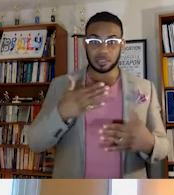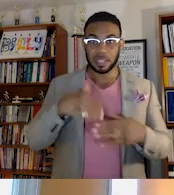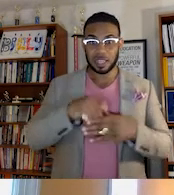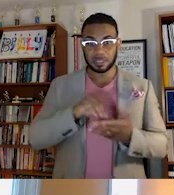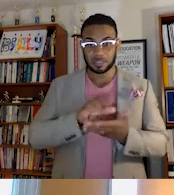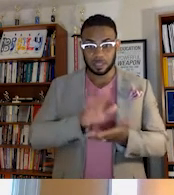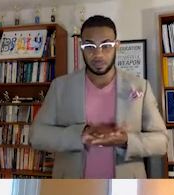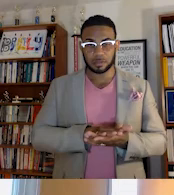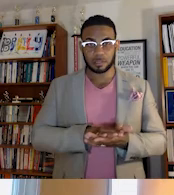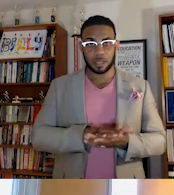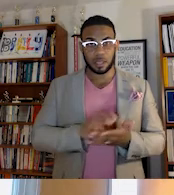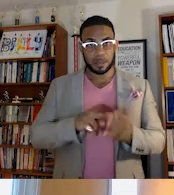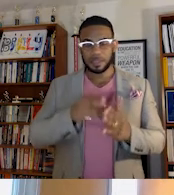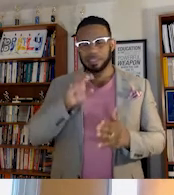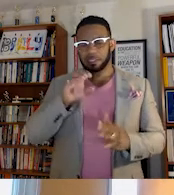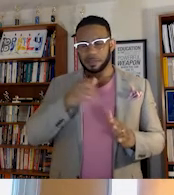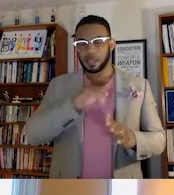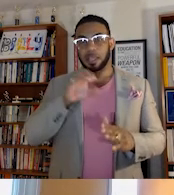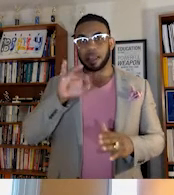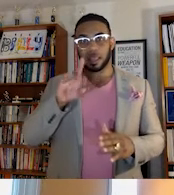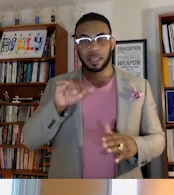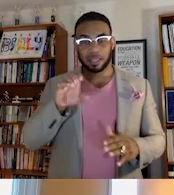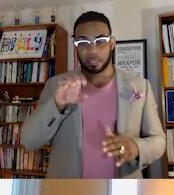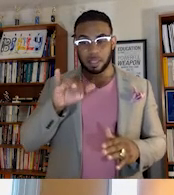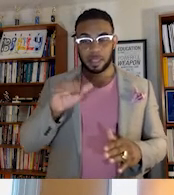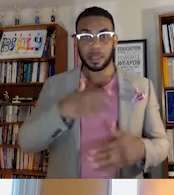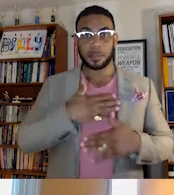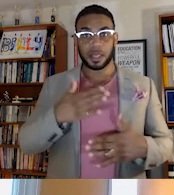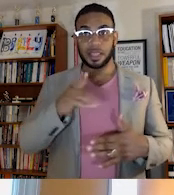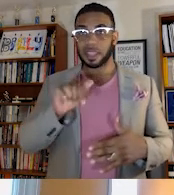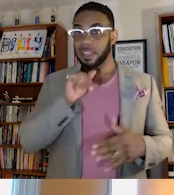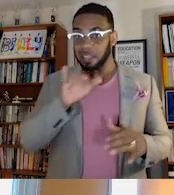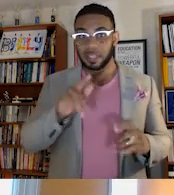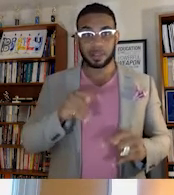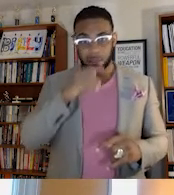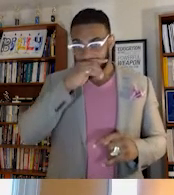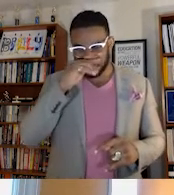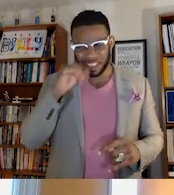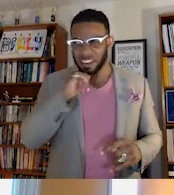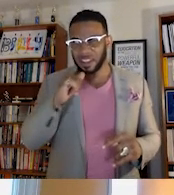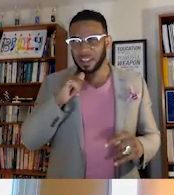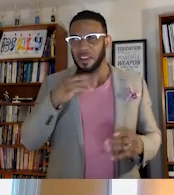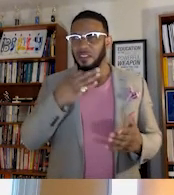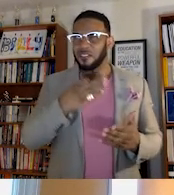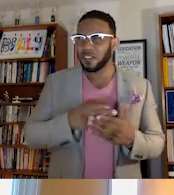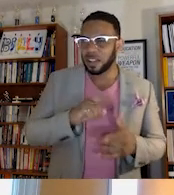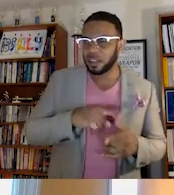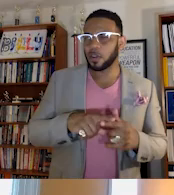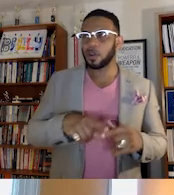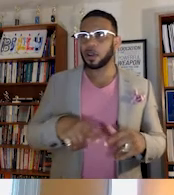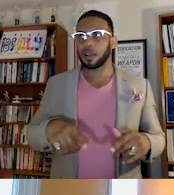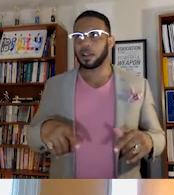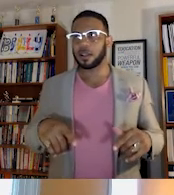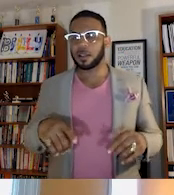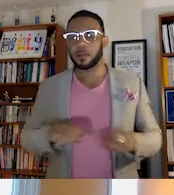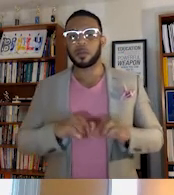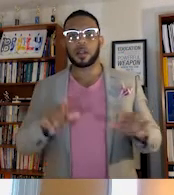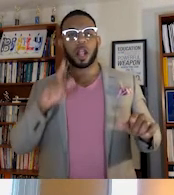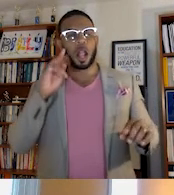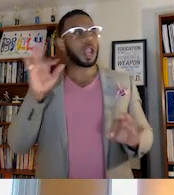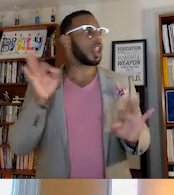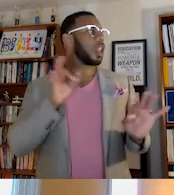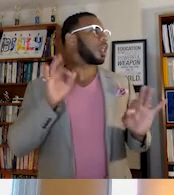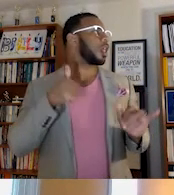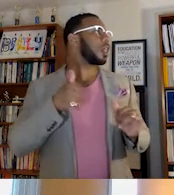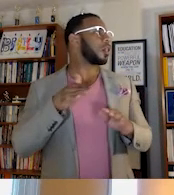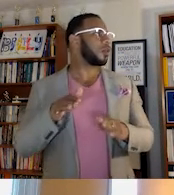a document, the CIA, they admitted that they did funnel or allow drugs, look the other way